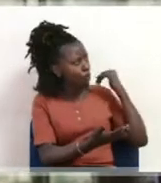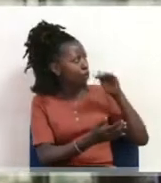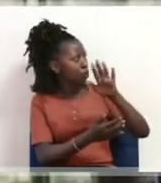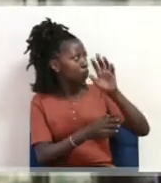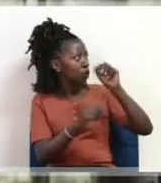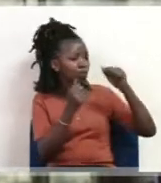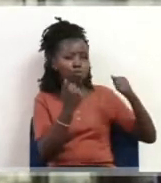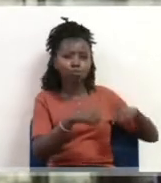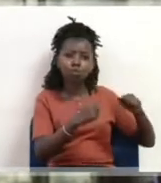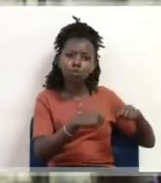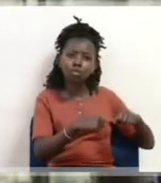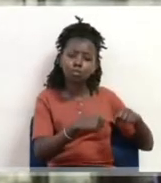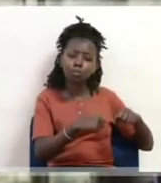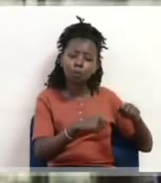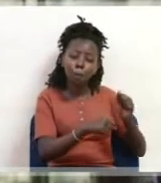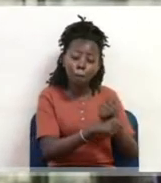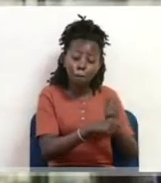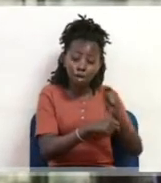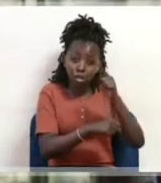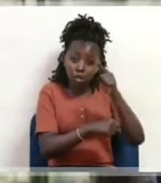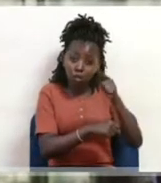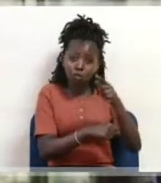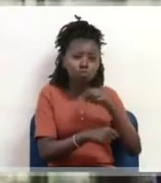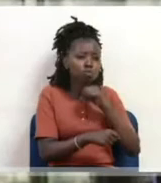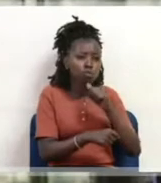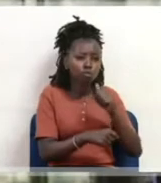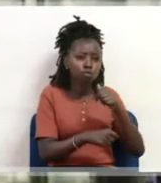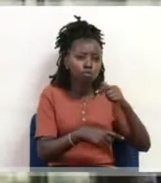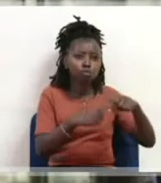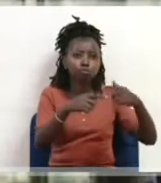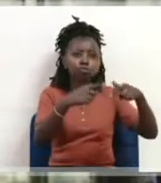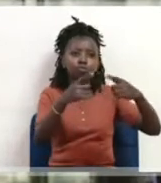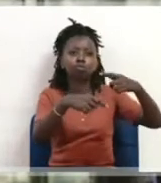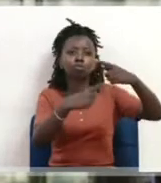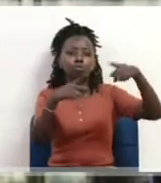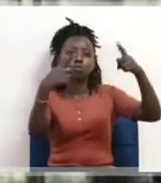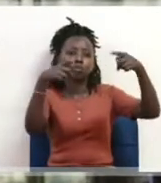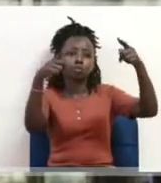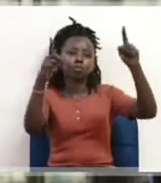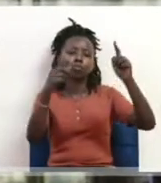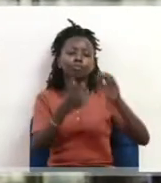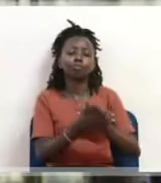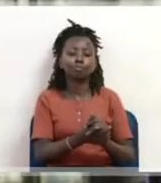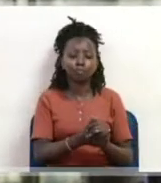and can cause you not progress to where the Lord wants you to be.